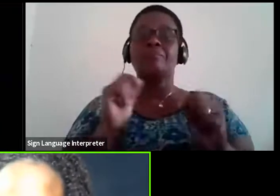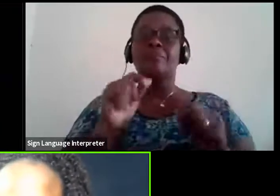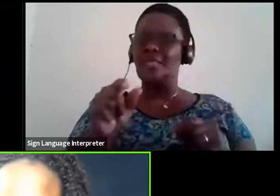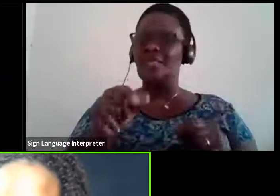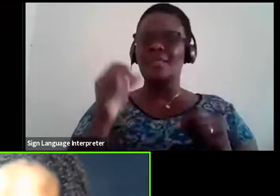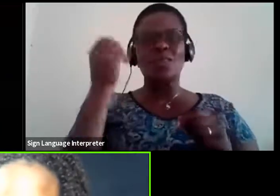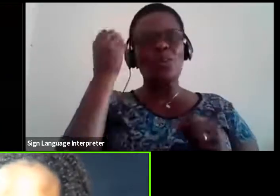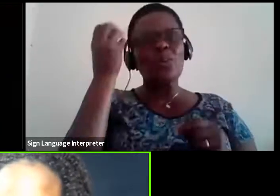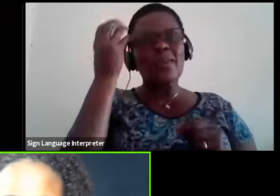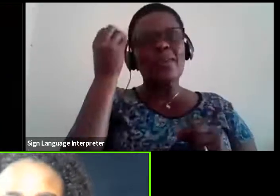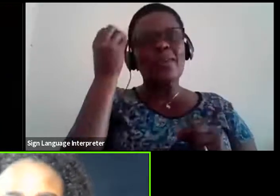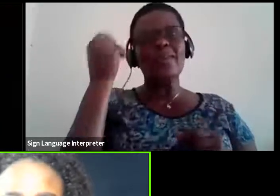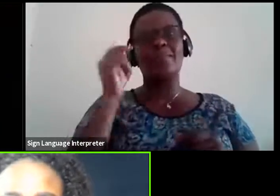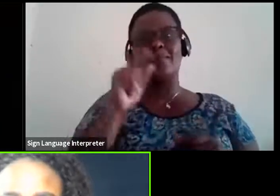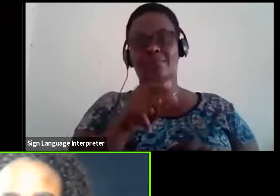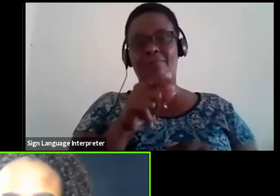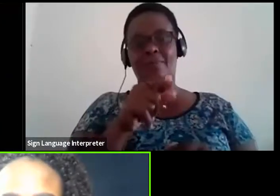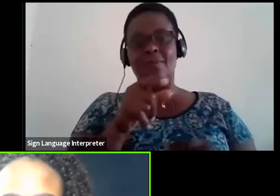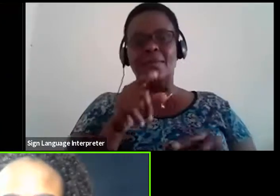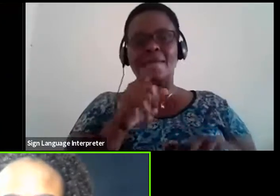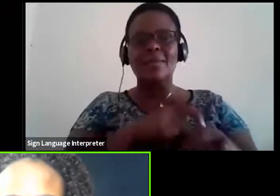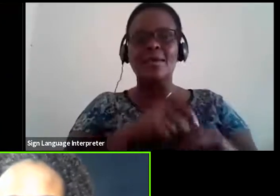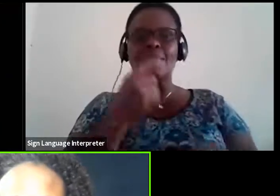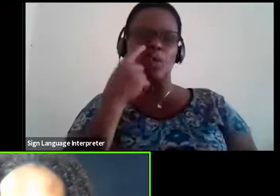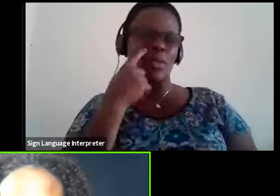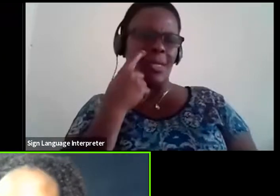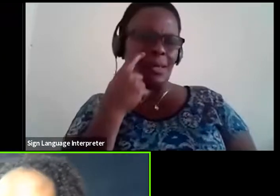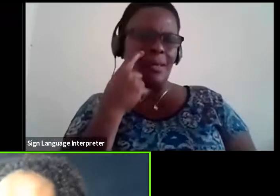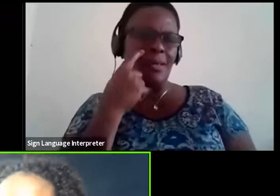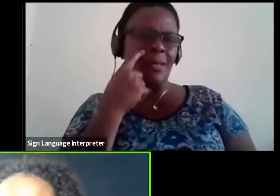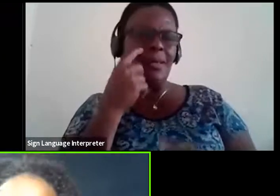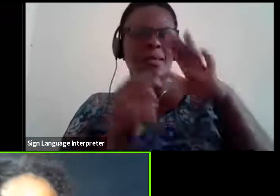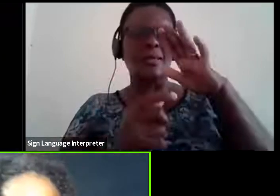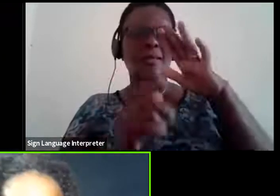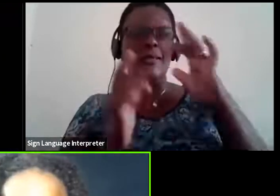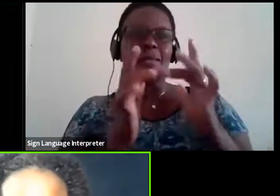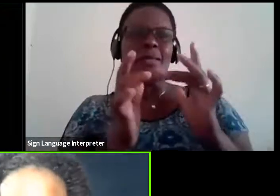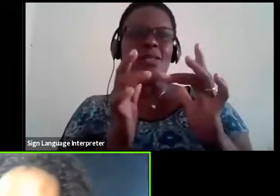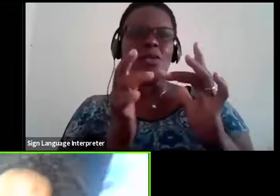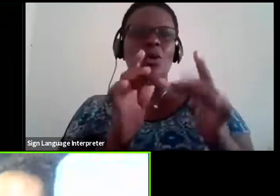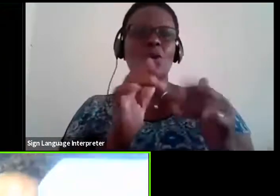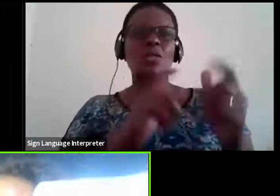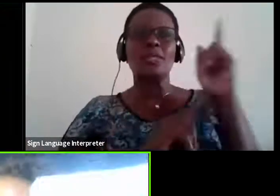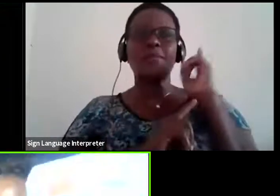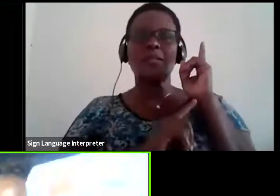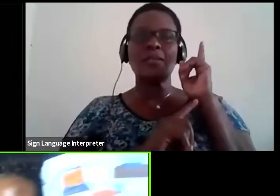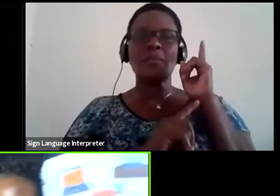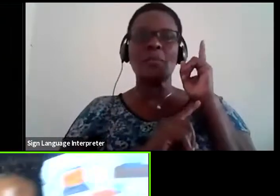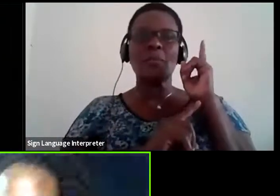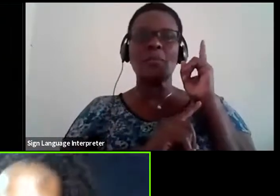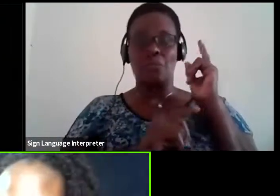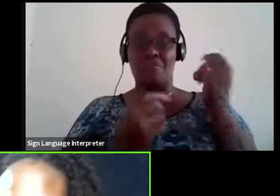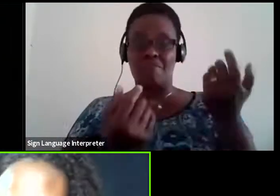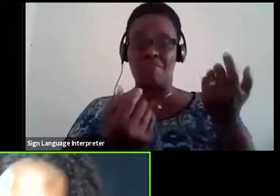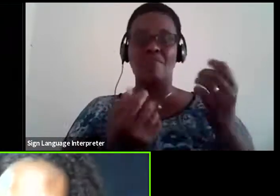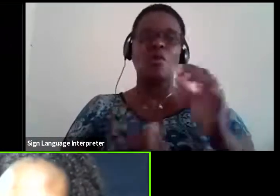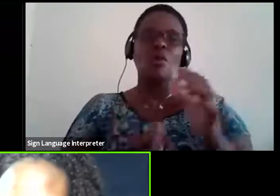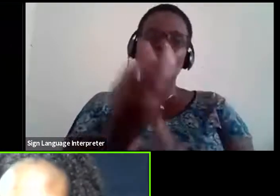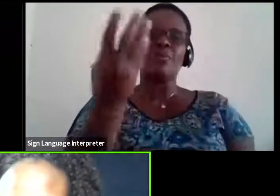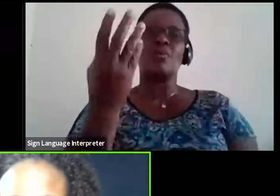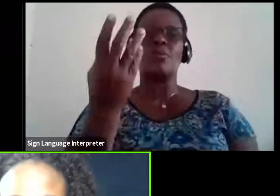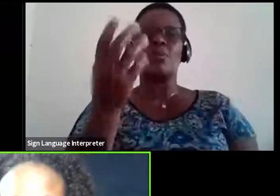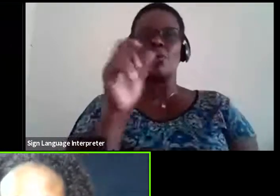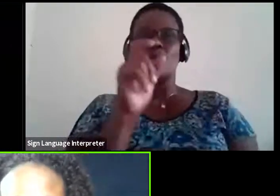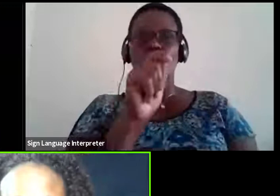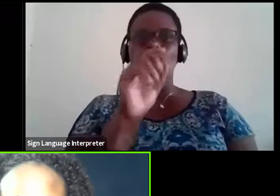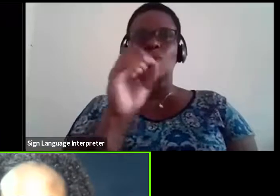when you look at digital safety. Oftentimes we produce a toolkit, it's a book, I give it to you and I expect you to